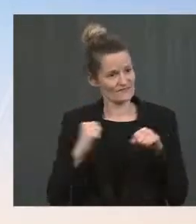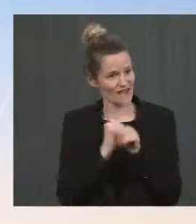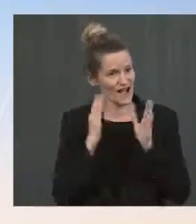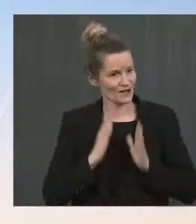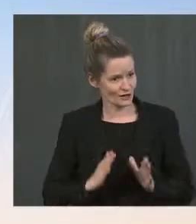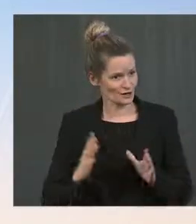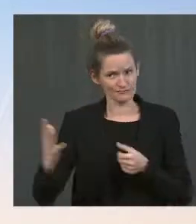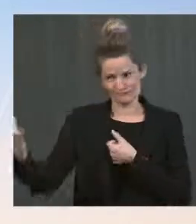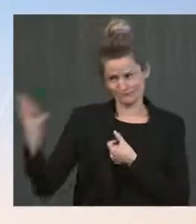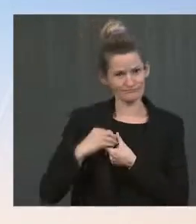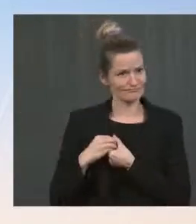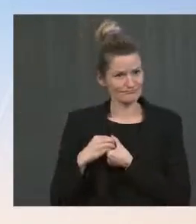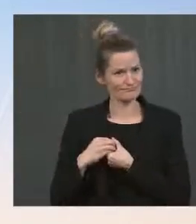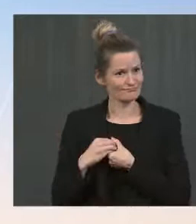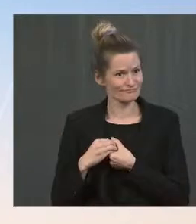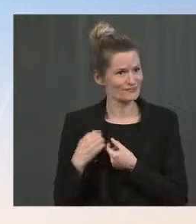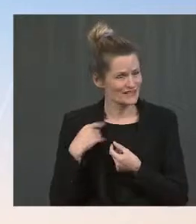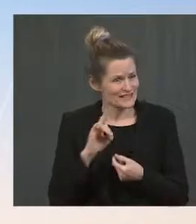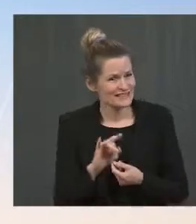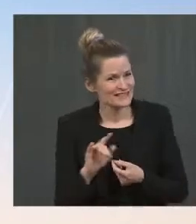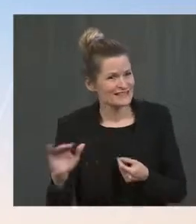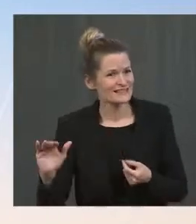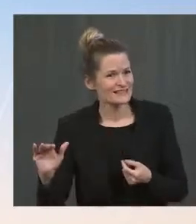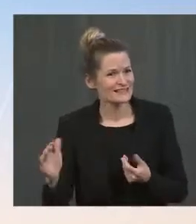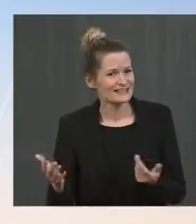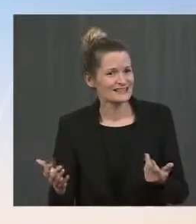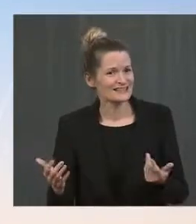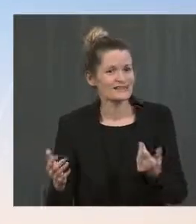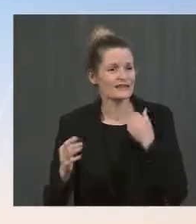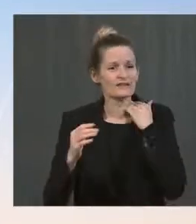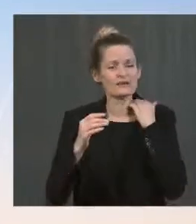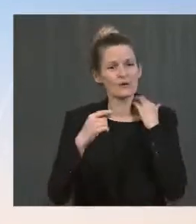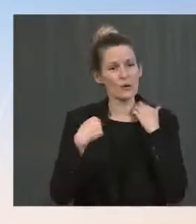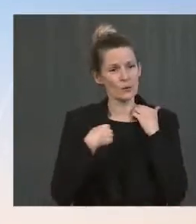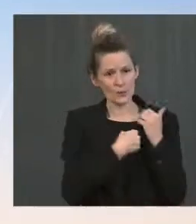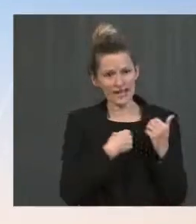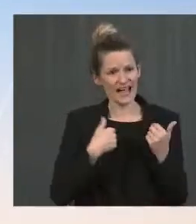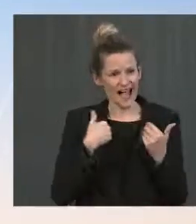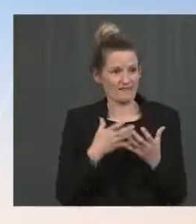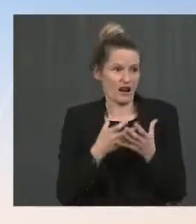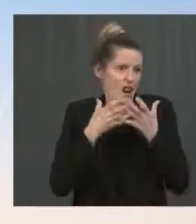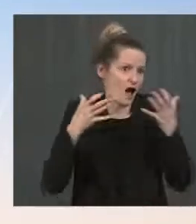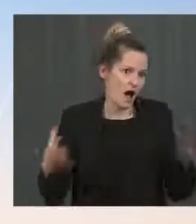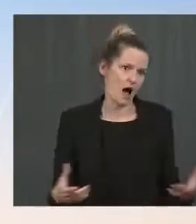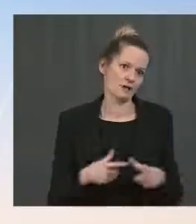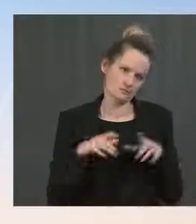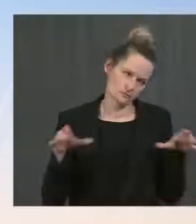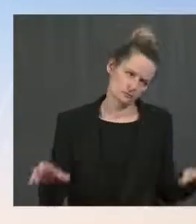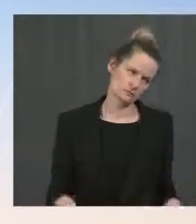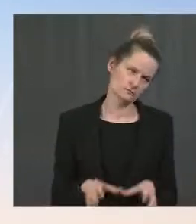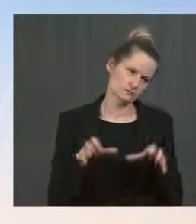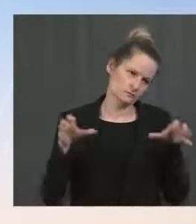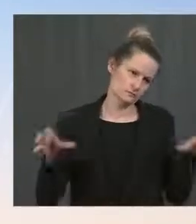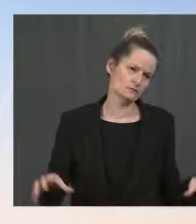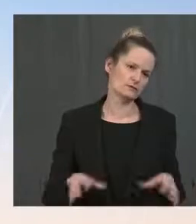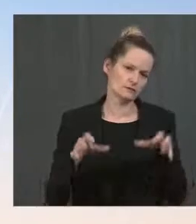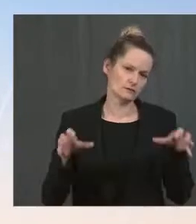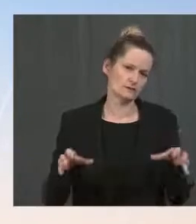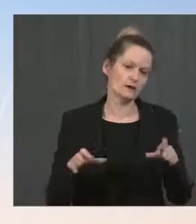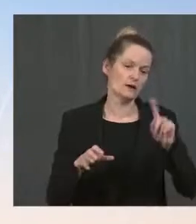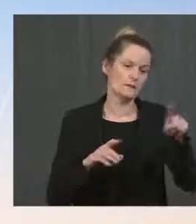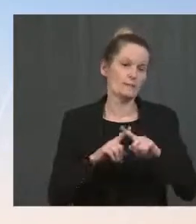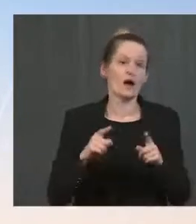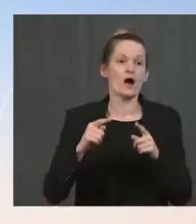nor are we rushing to recognition, there's a lot they have to do before that. What we are working to do is to engage with them because they oversee and